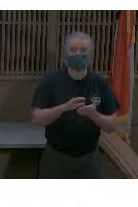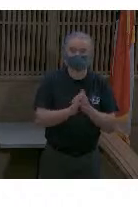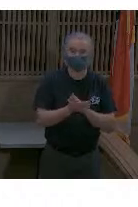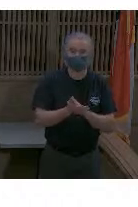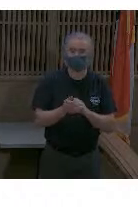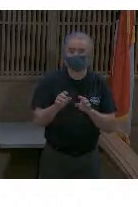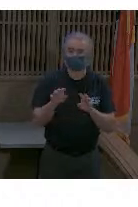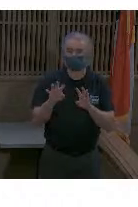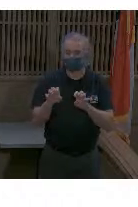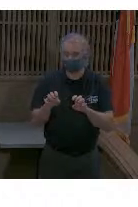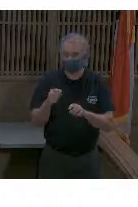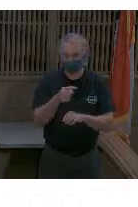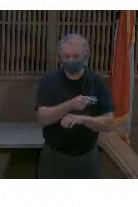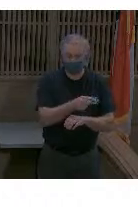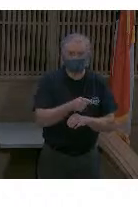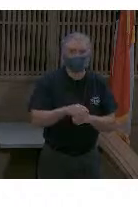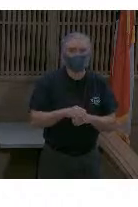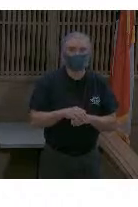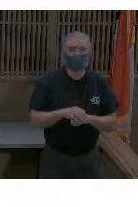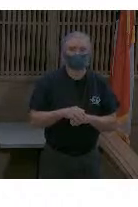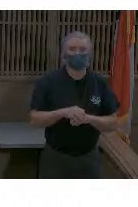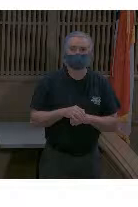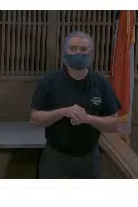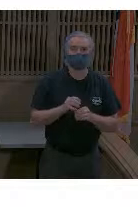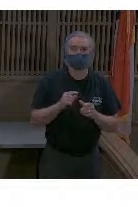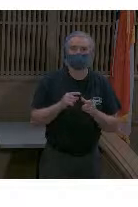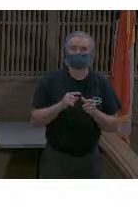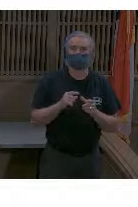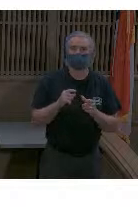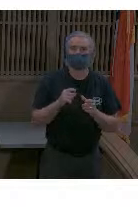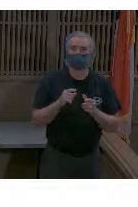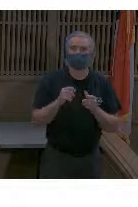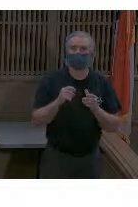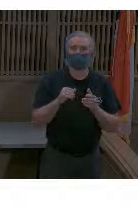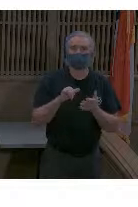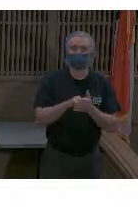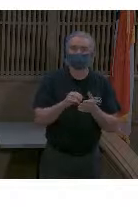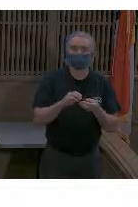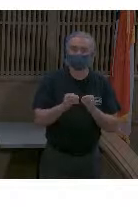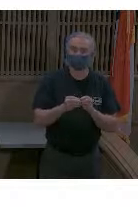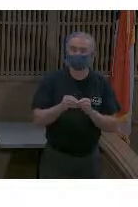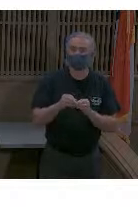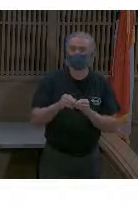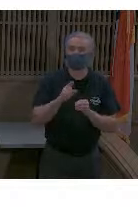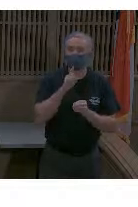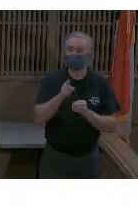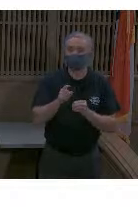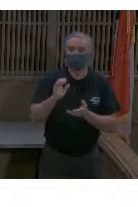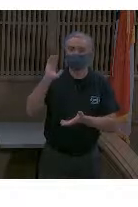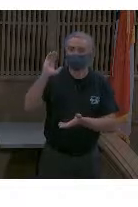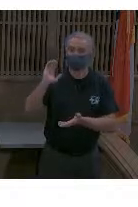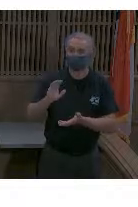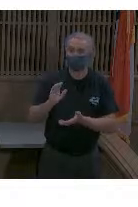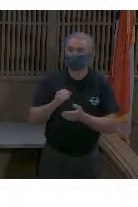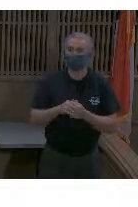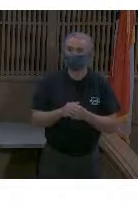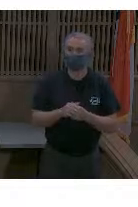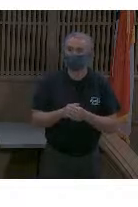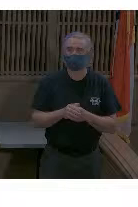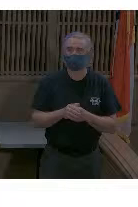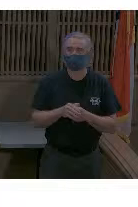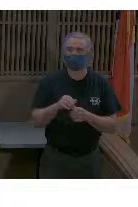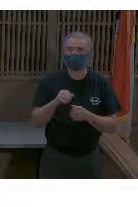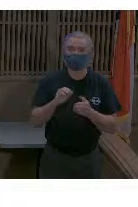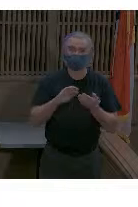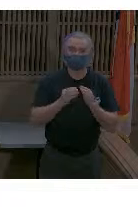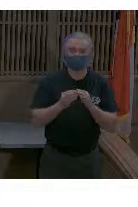tested, and it's a much lower percentage rate. Additionally, another data point, the city's done a